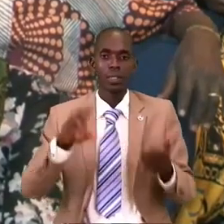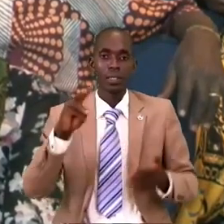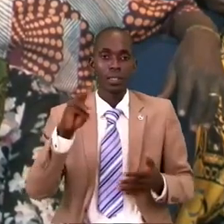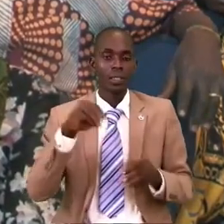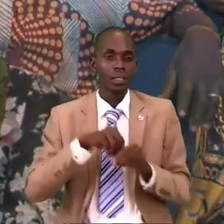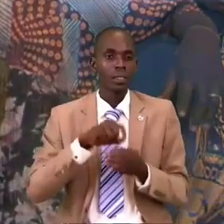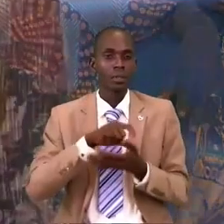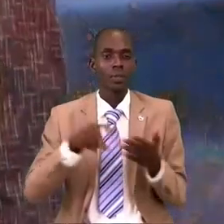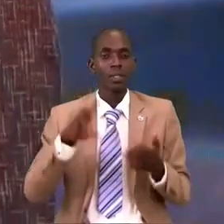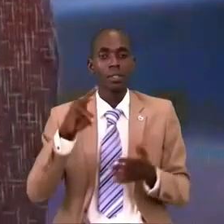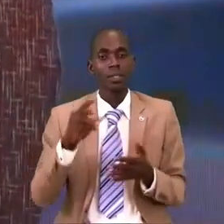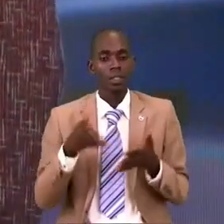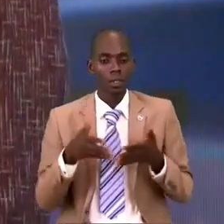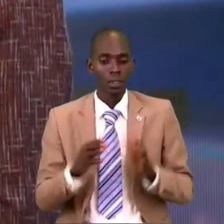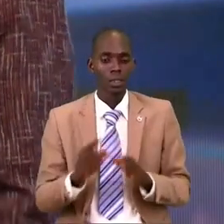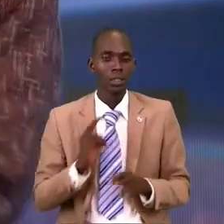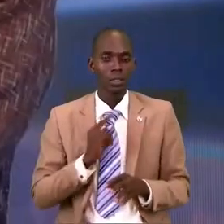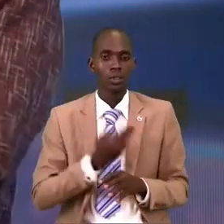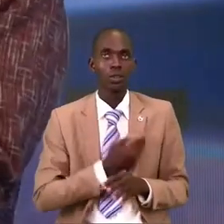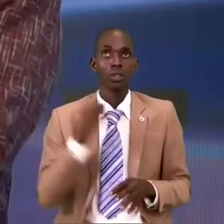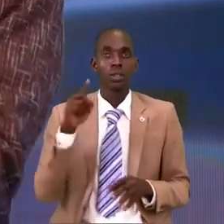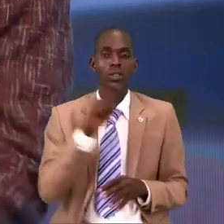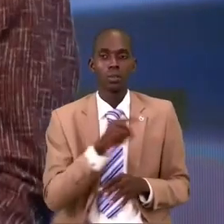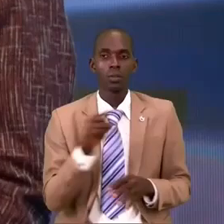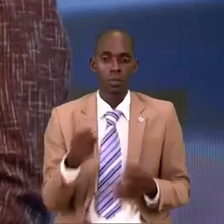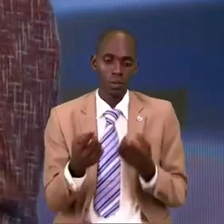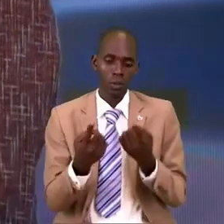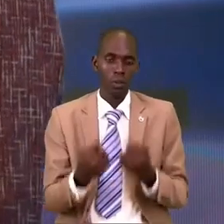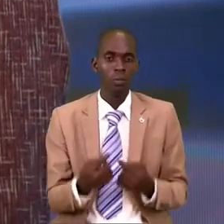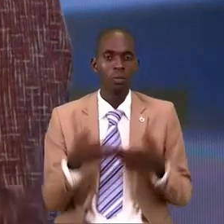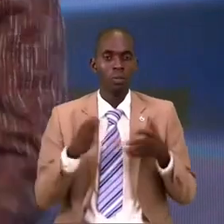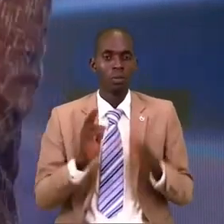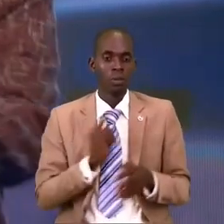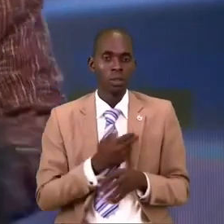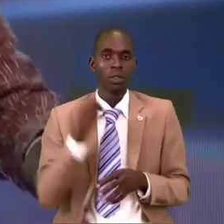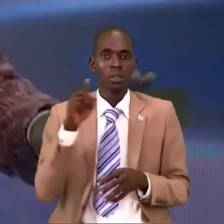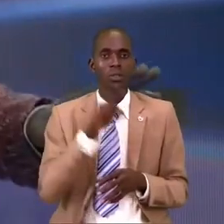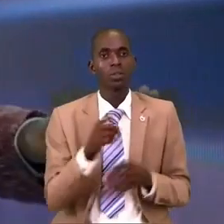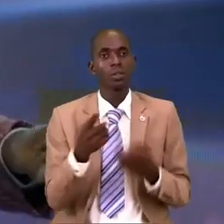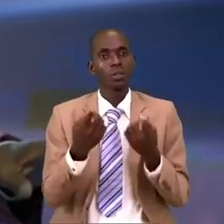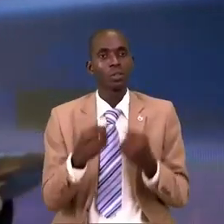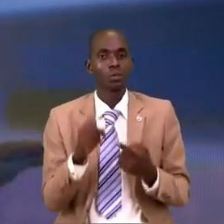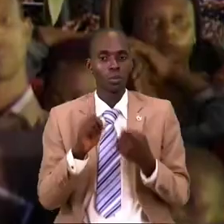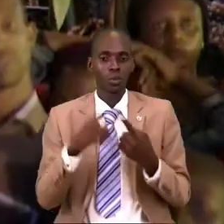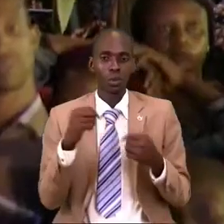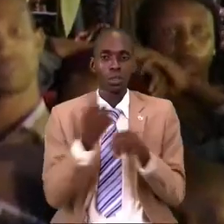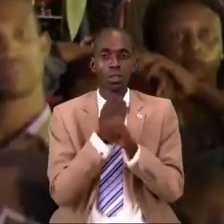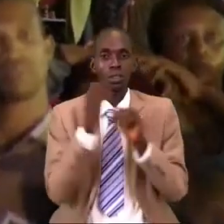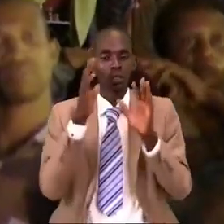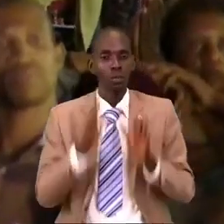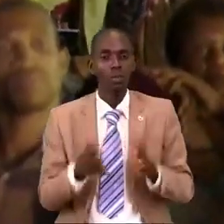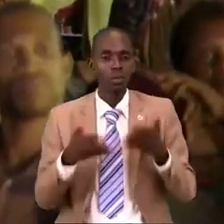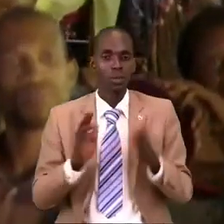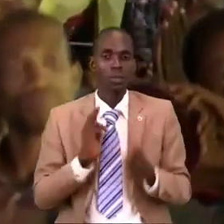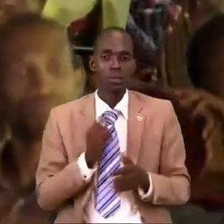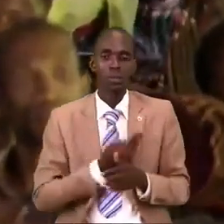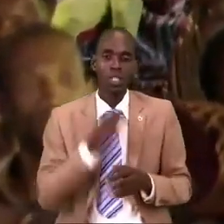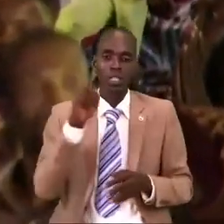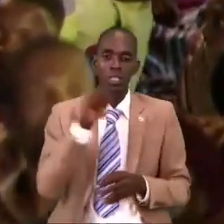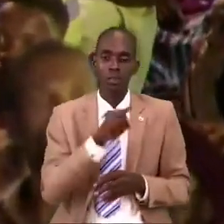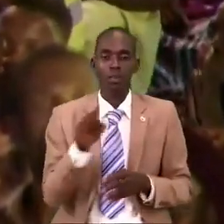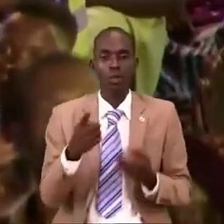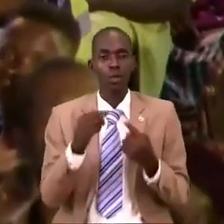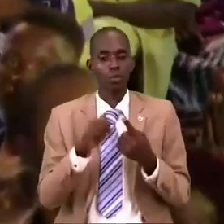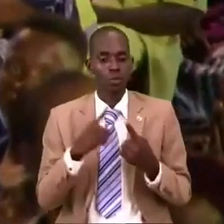Let us therefore come to the healer. Let us therefore come to the deliverer. Let us therefore come to the helper. Let